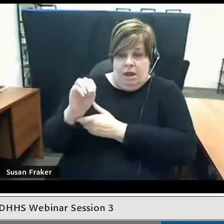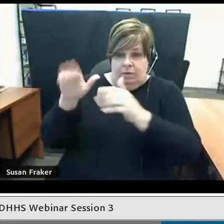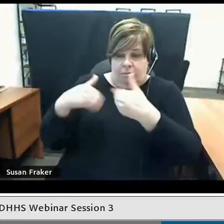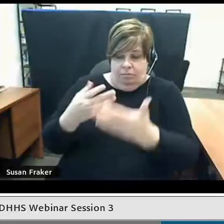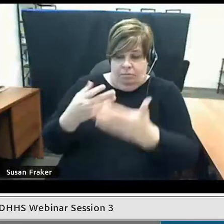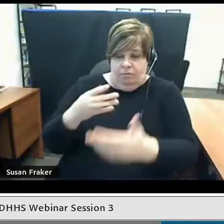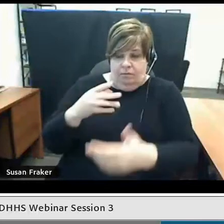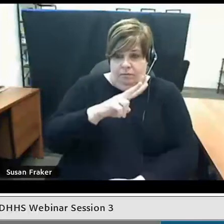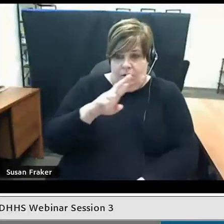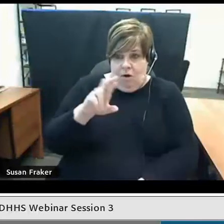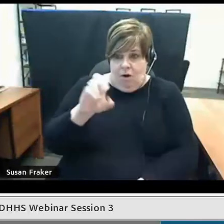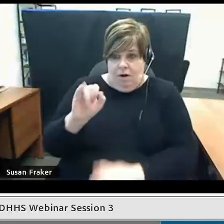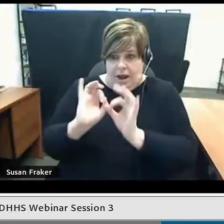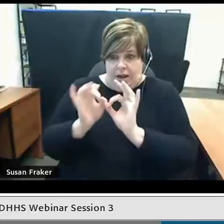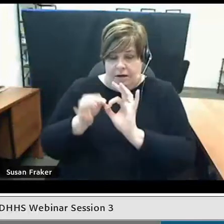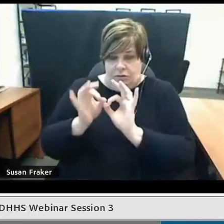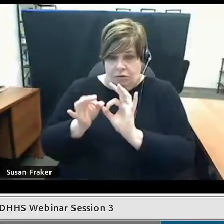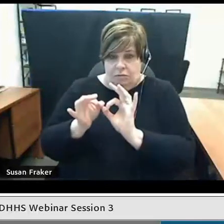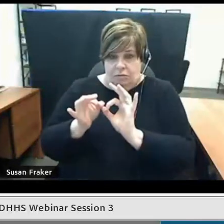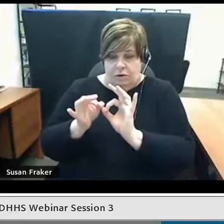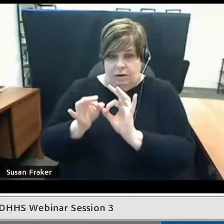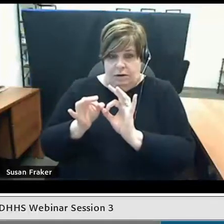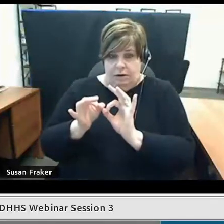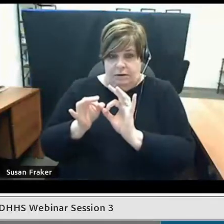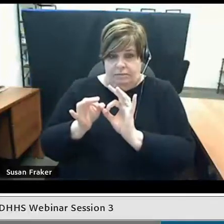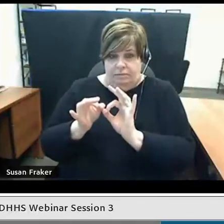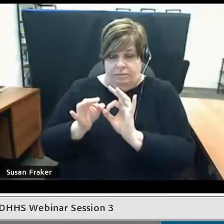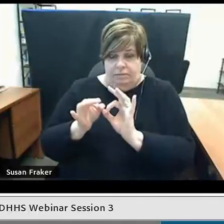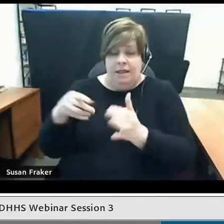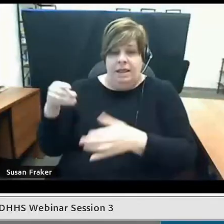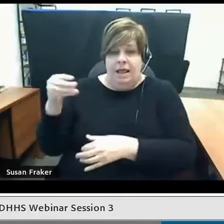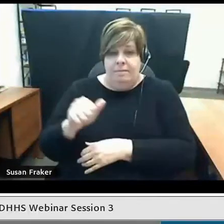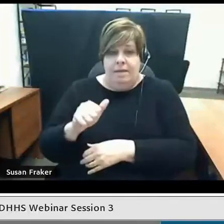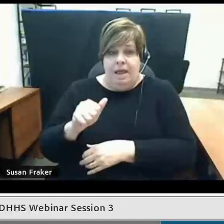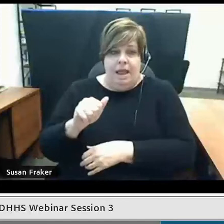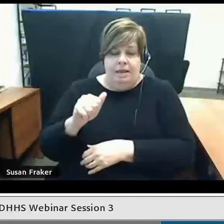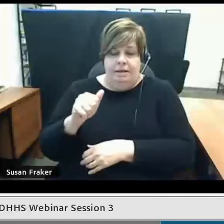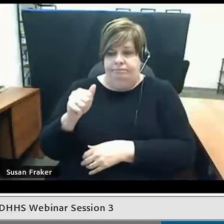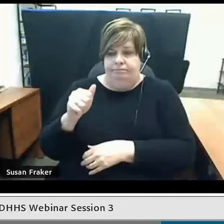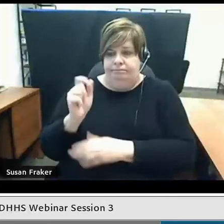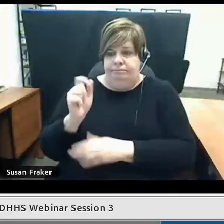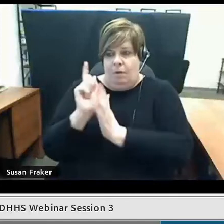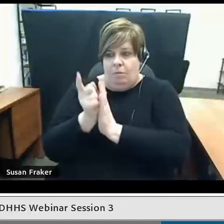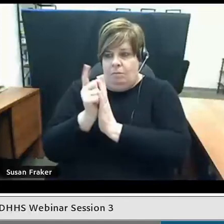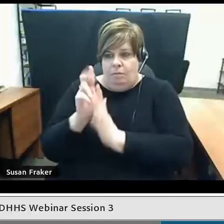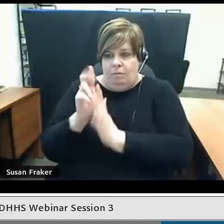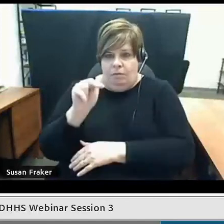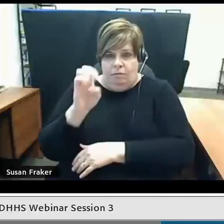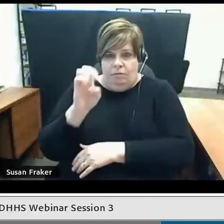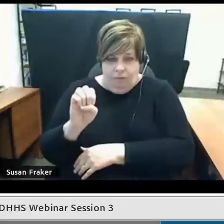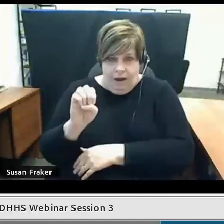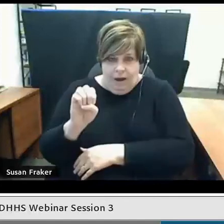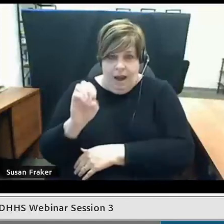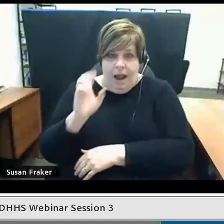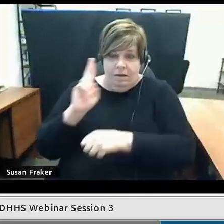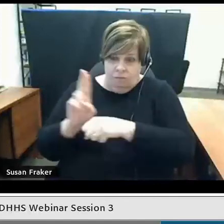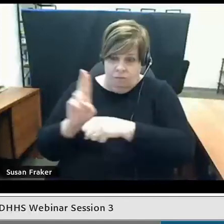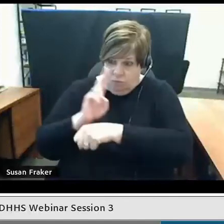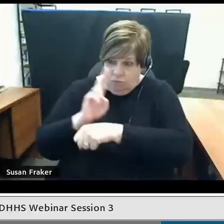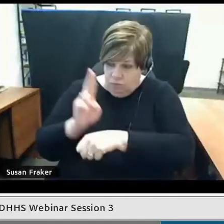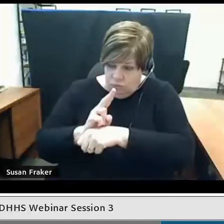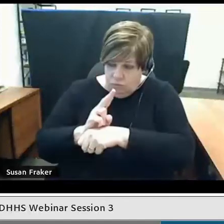remote interpreting options. And then they pay a set rate, and then they would pay a rate if it was utilized. So it's